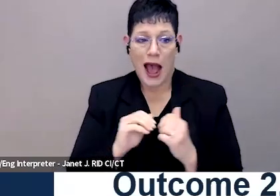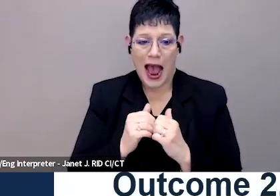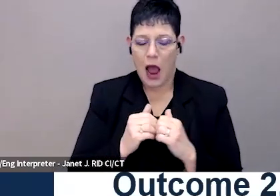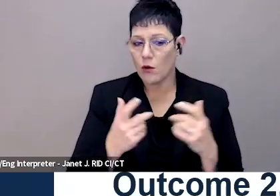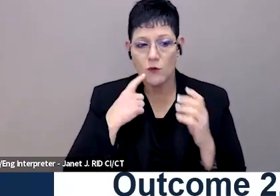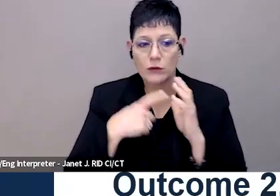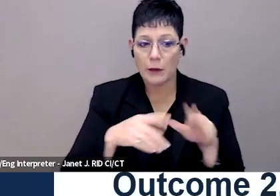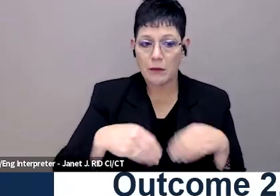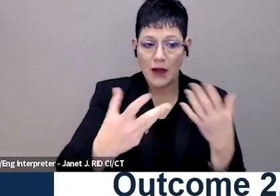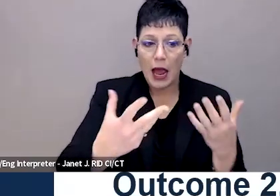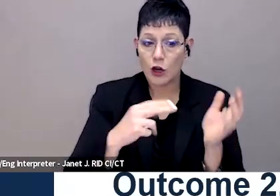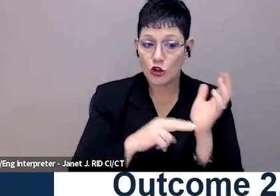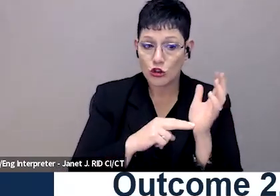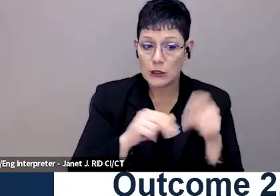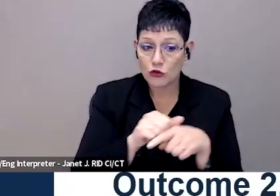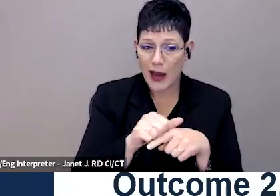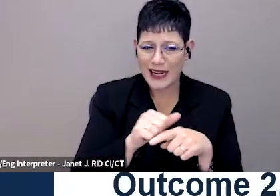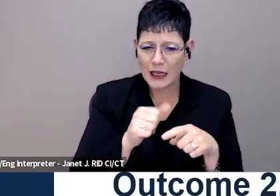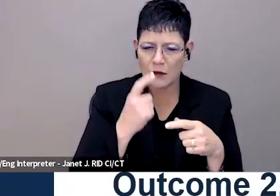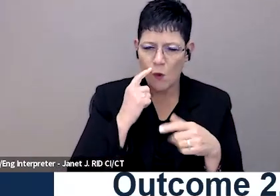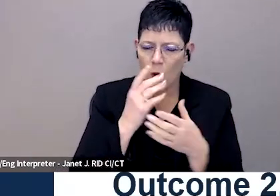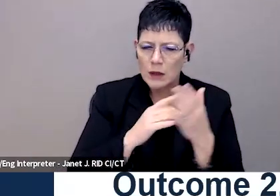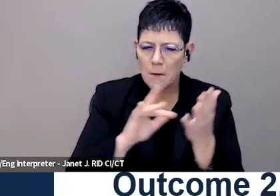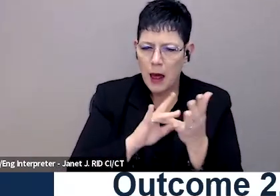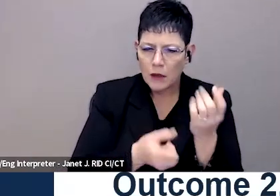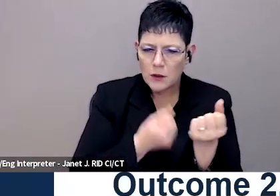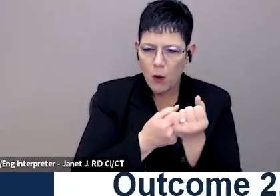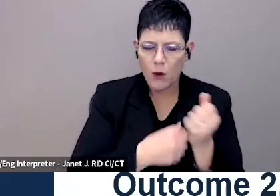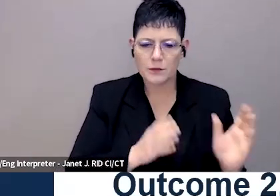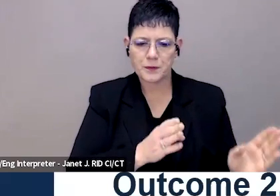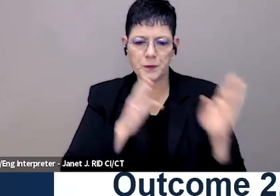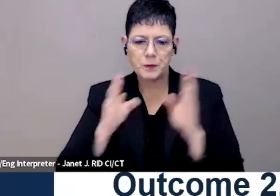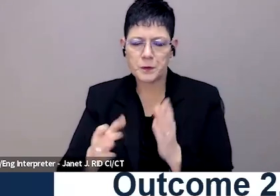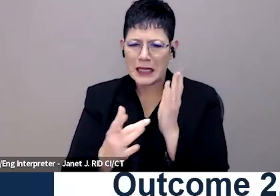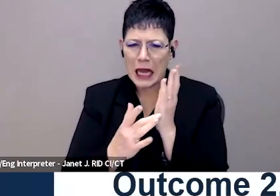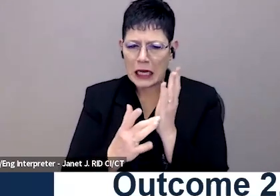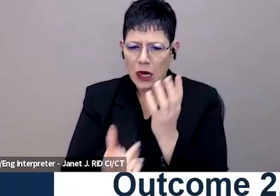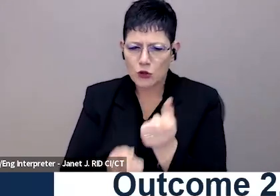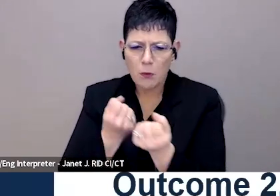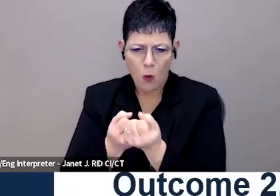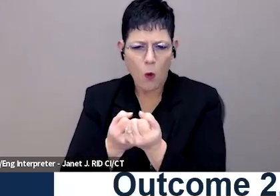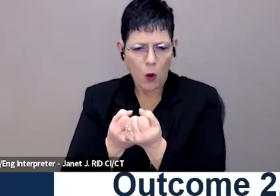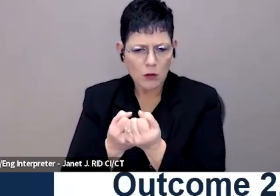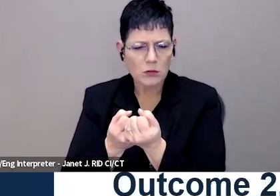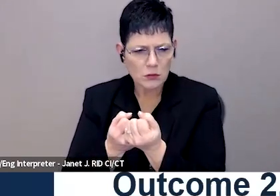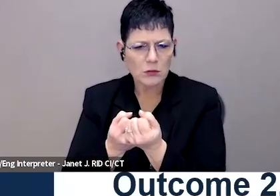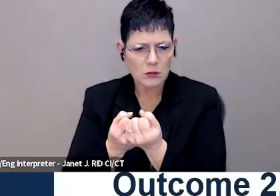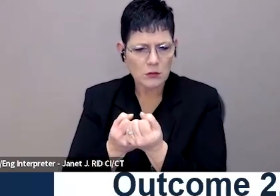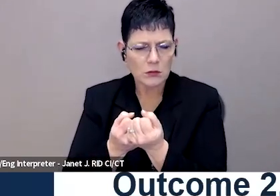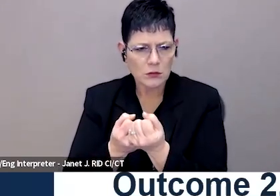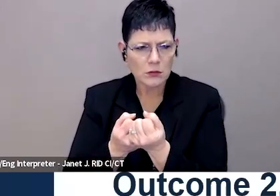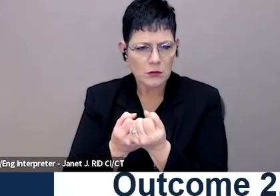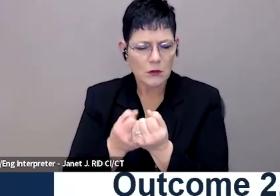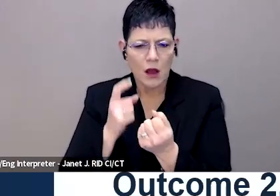medical and nursing task training, and providing technical assistance to establish learning communities to support implementation of caregiver training services